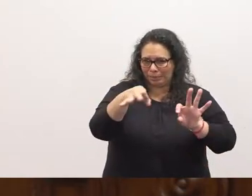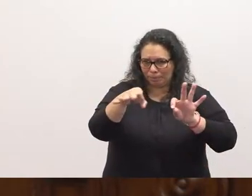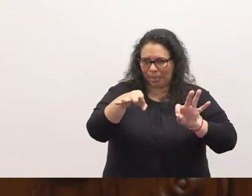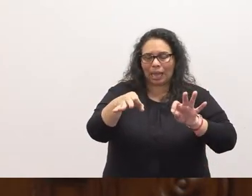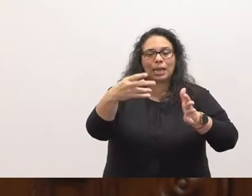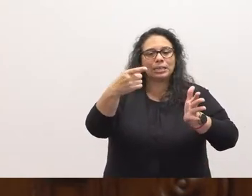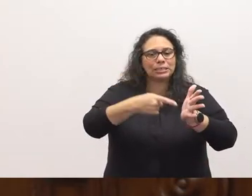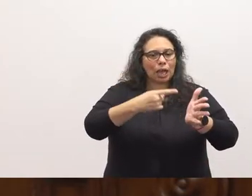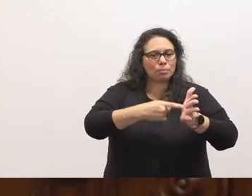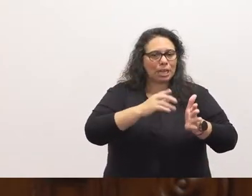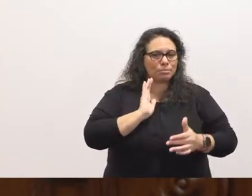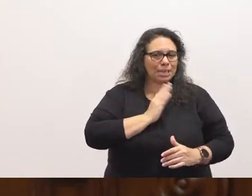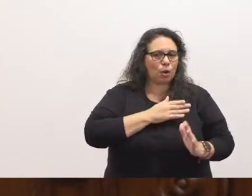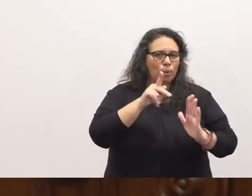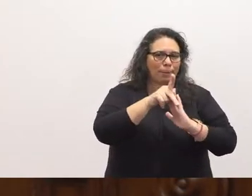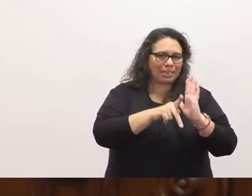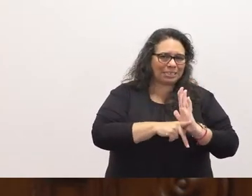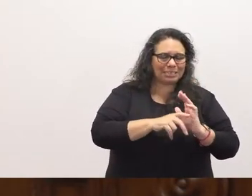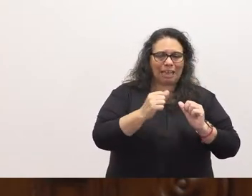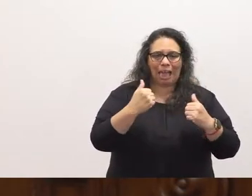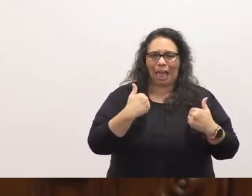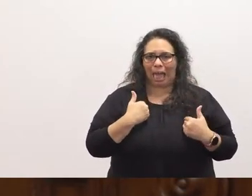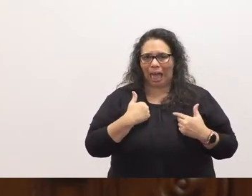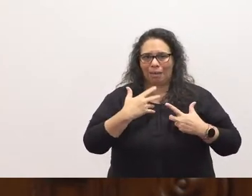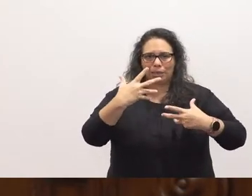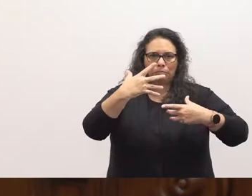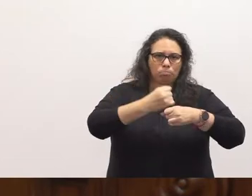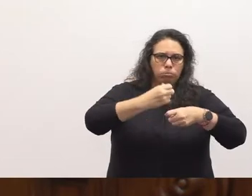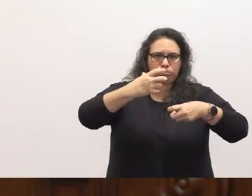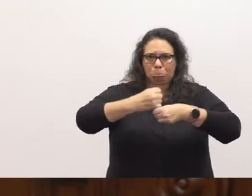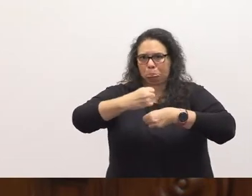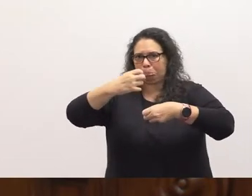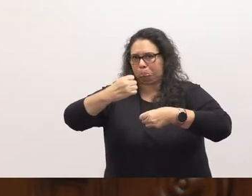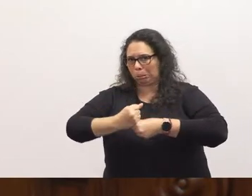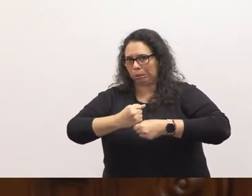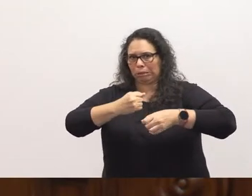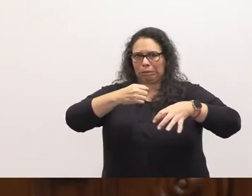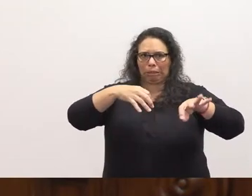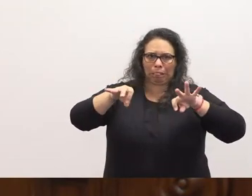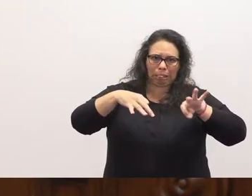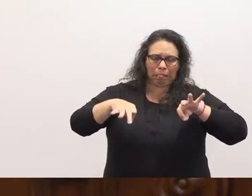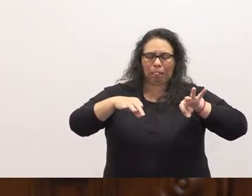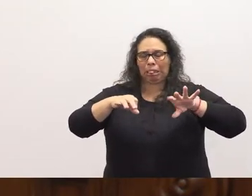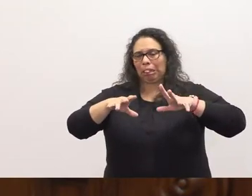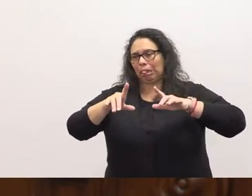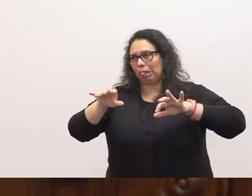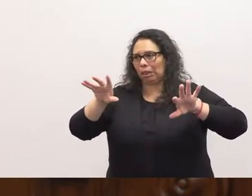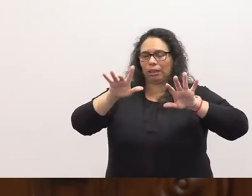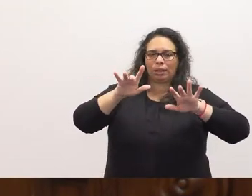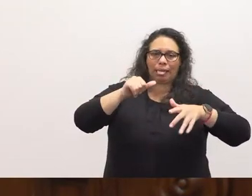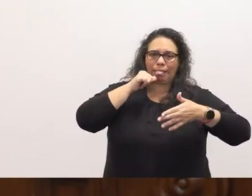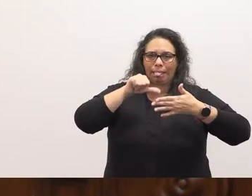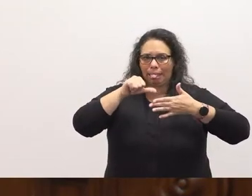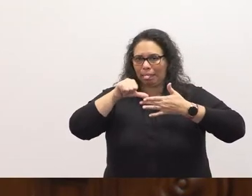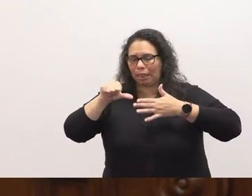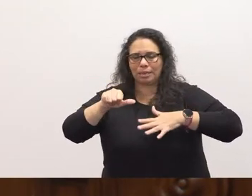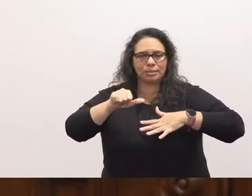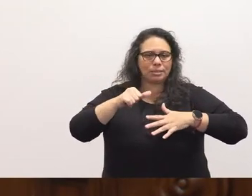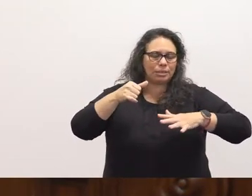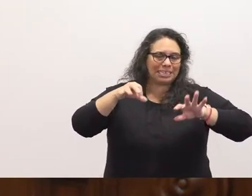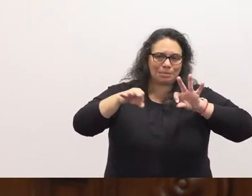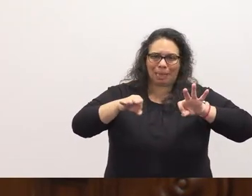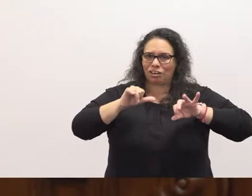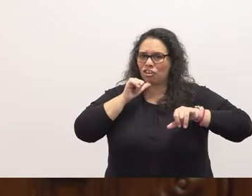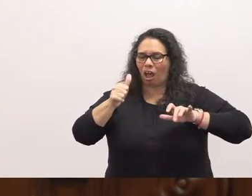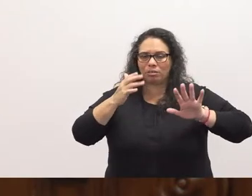policies have all these acronyms. Sometimes they're explained or spelled out, and sometimes they're not. Is there